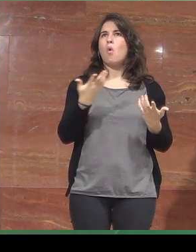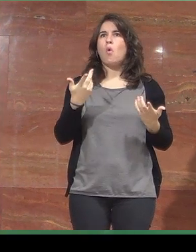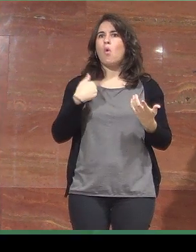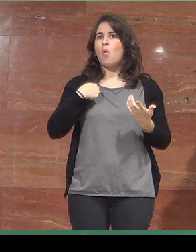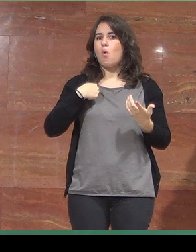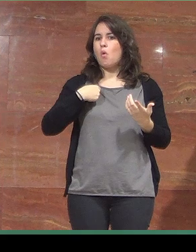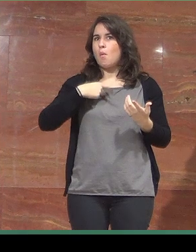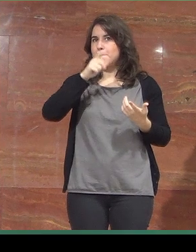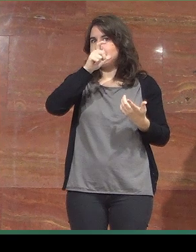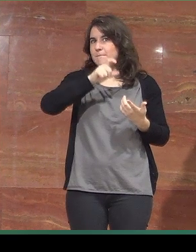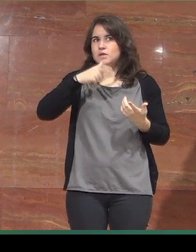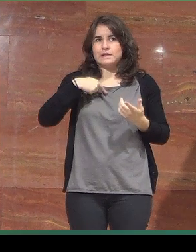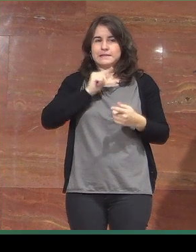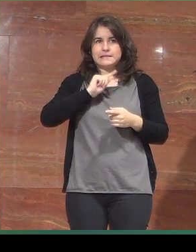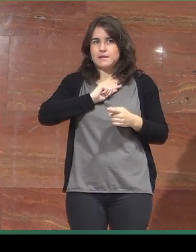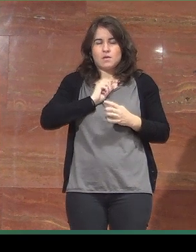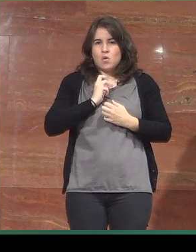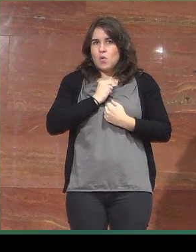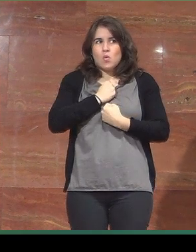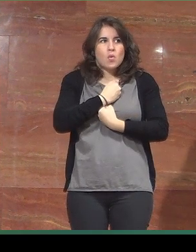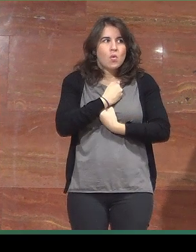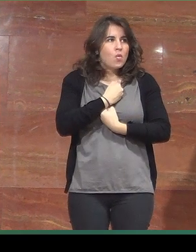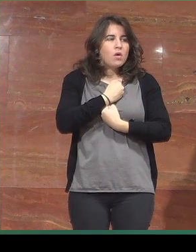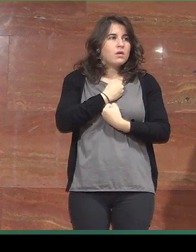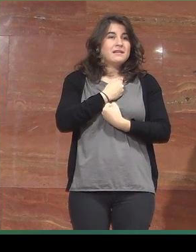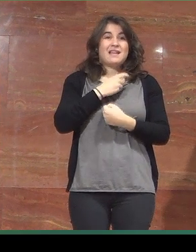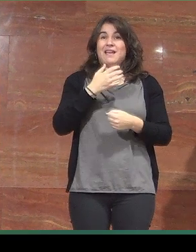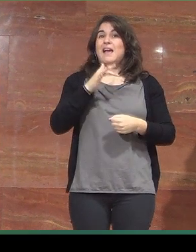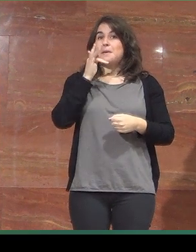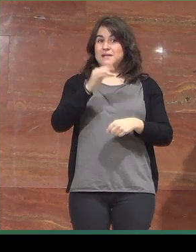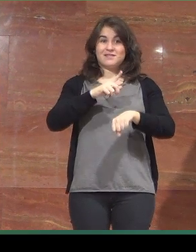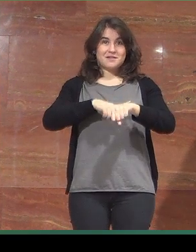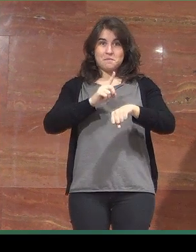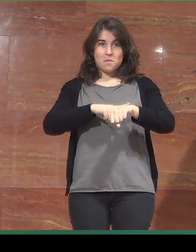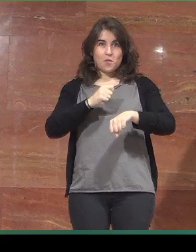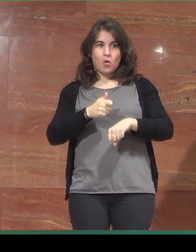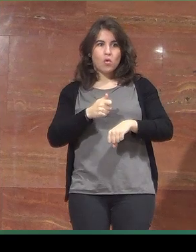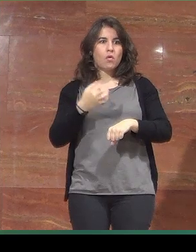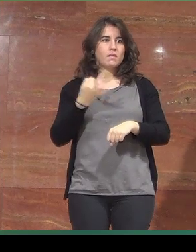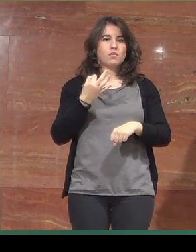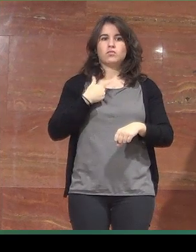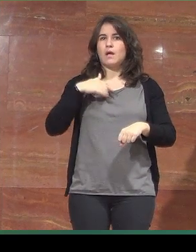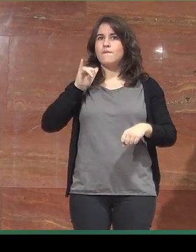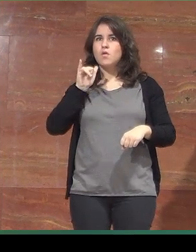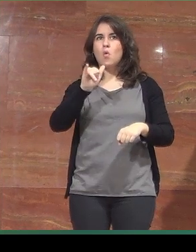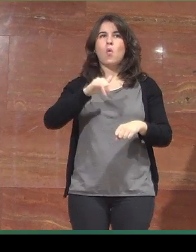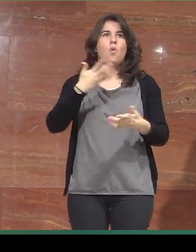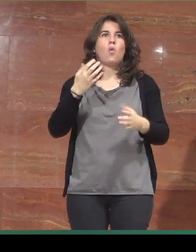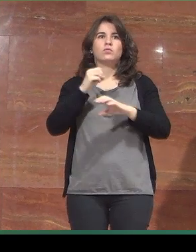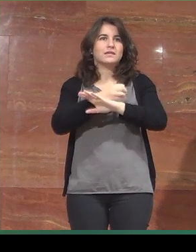running to catch a train or a plane, we're going to get stressed, and then our concentration is even more reduced.